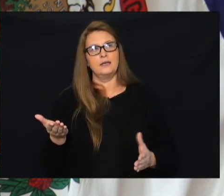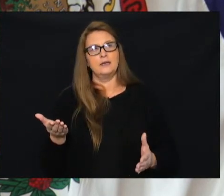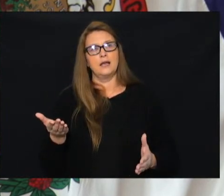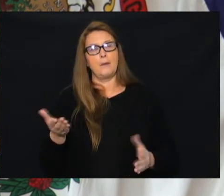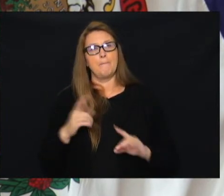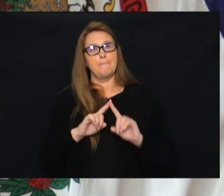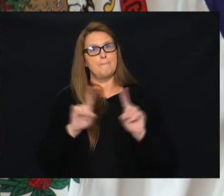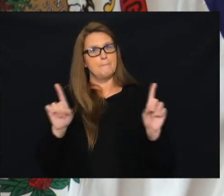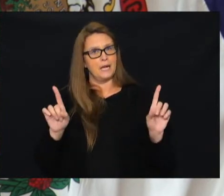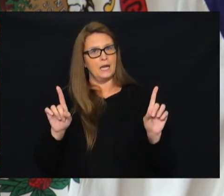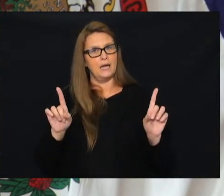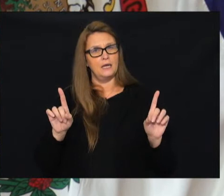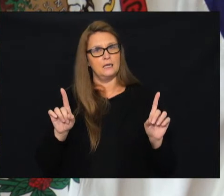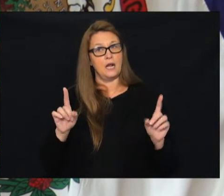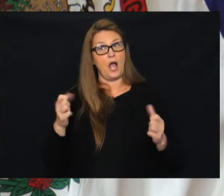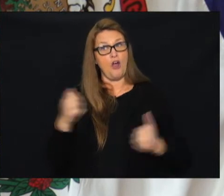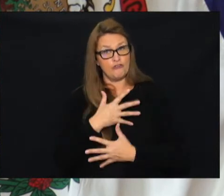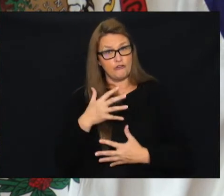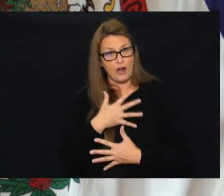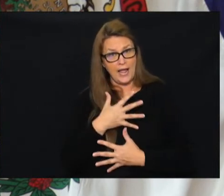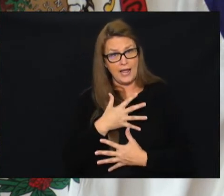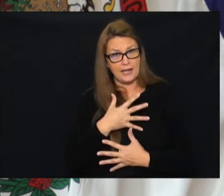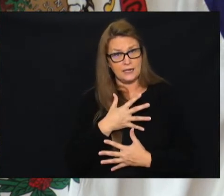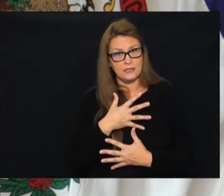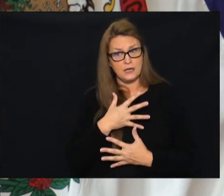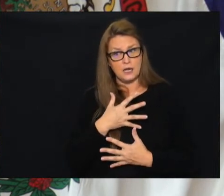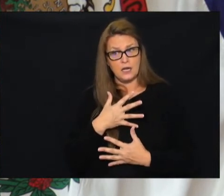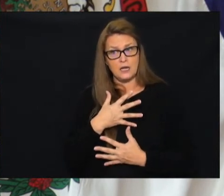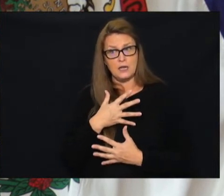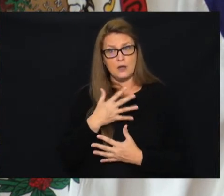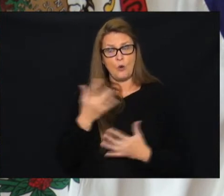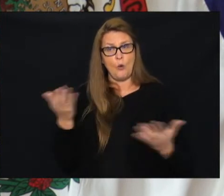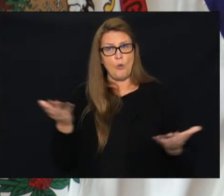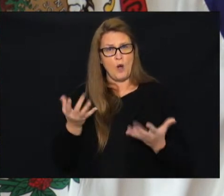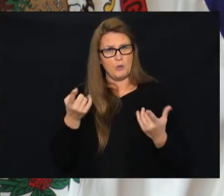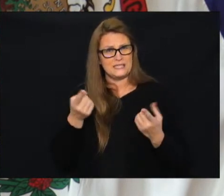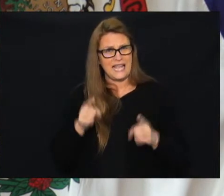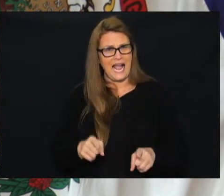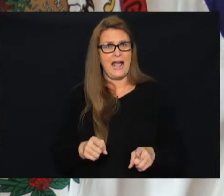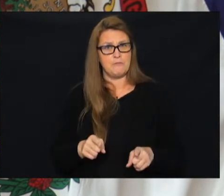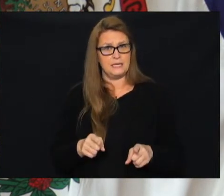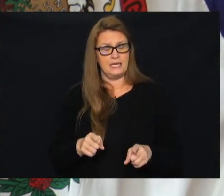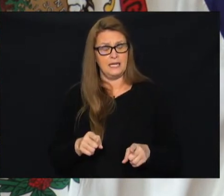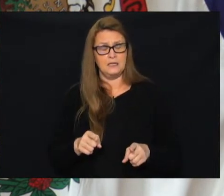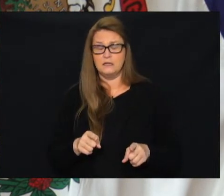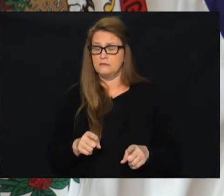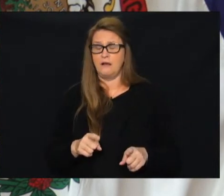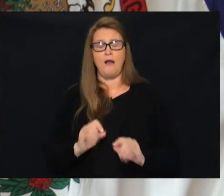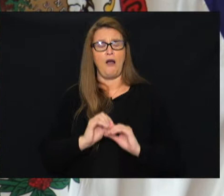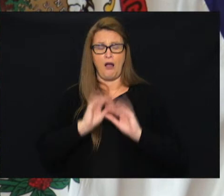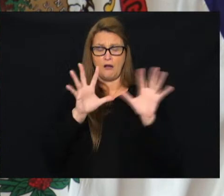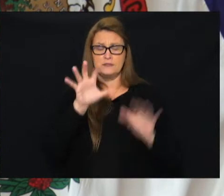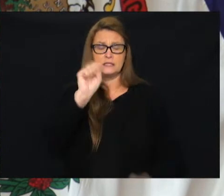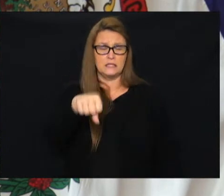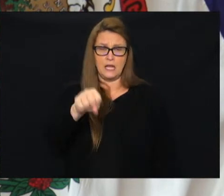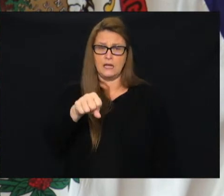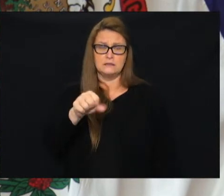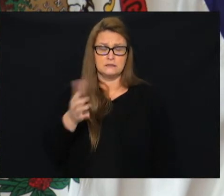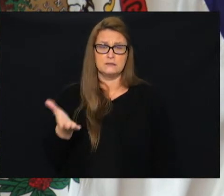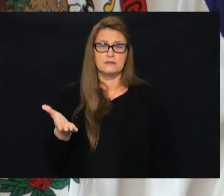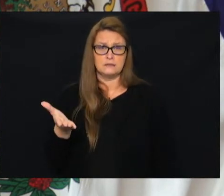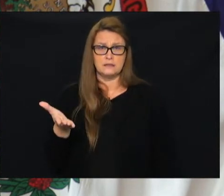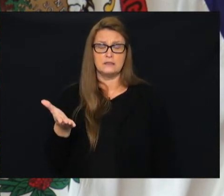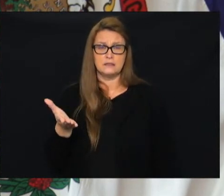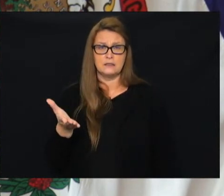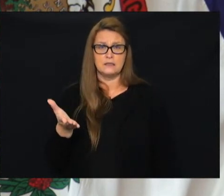the standpoint of being afraid as to what was going on and everything, or alarmed, you know, without question, I was surely there.